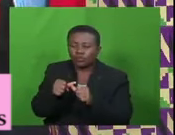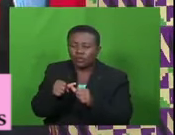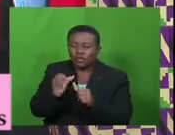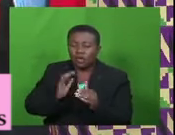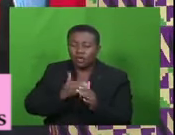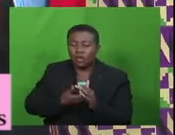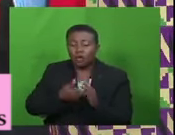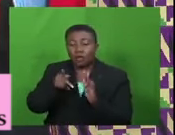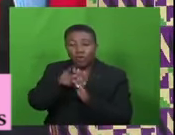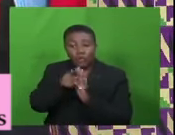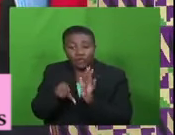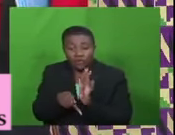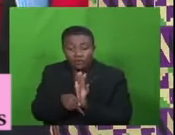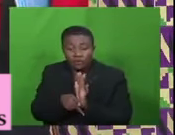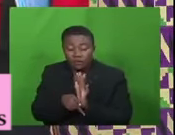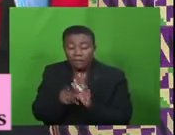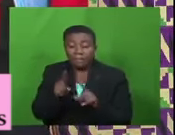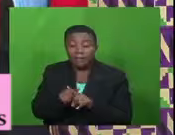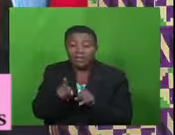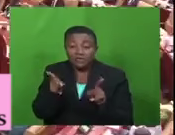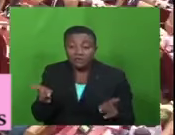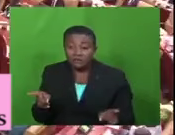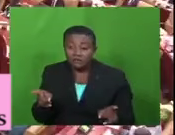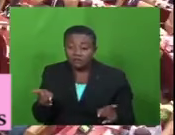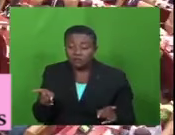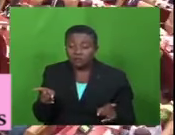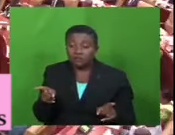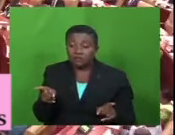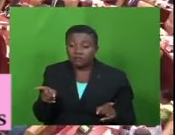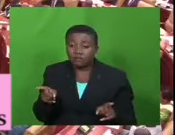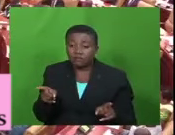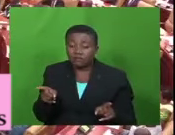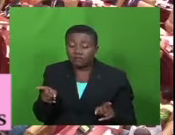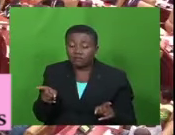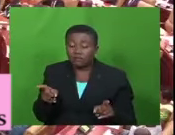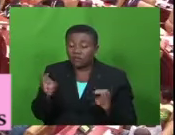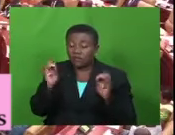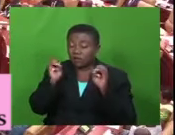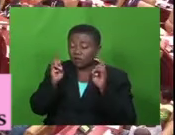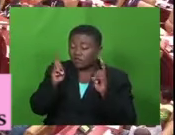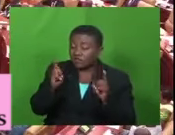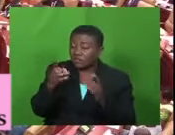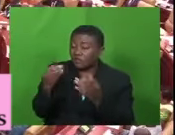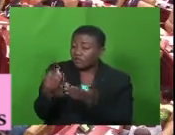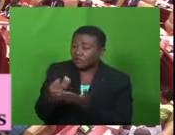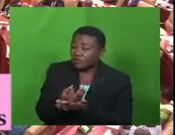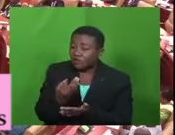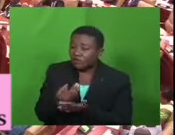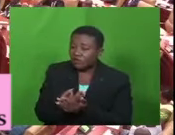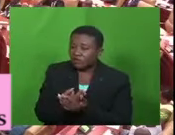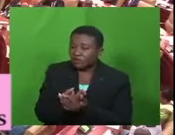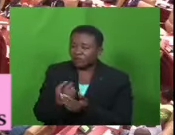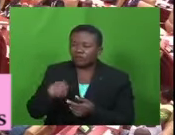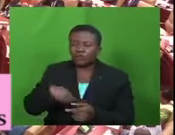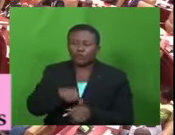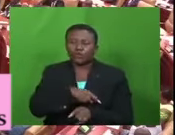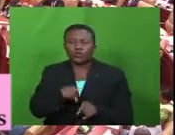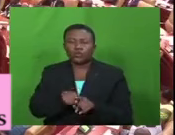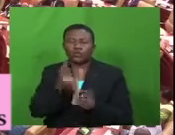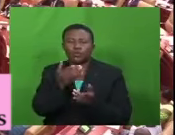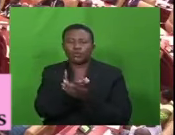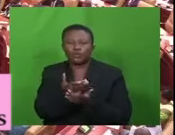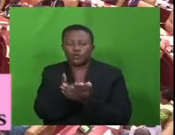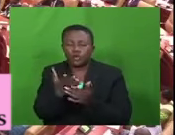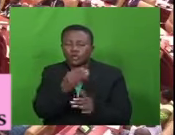policies. However, in addition to our engagement with the fund, we're also seeking and implementing